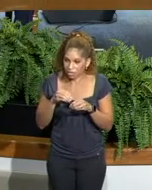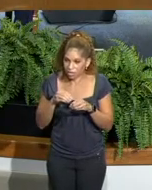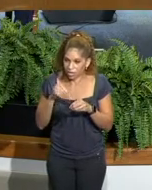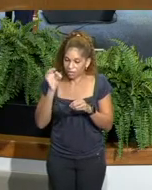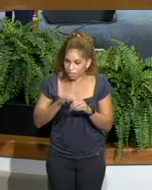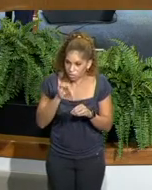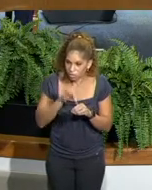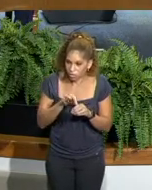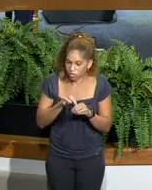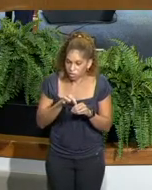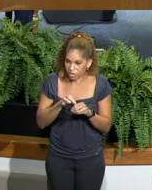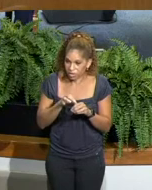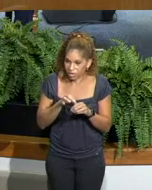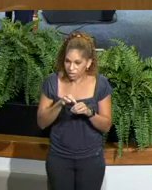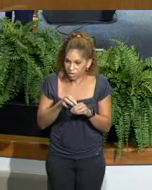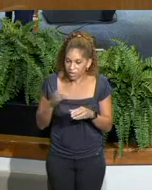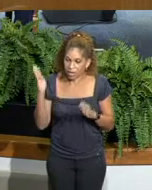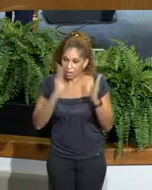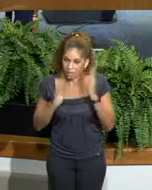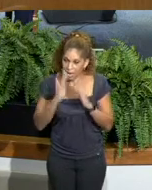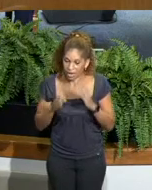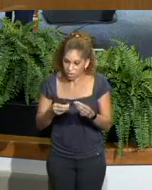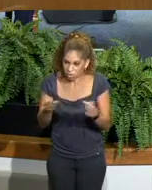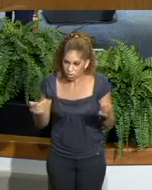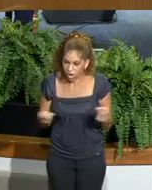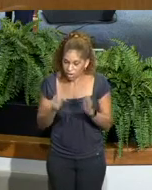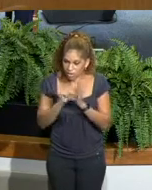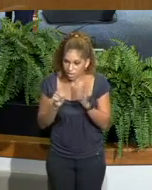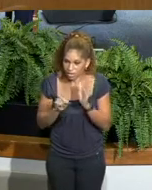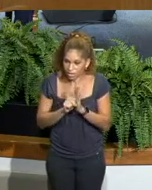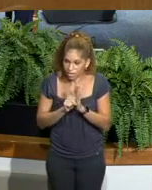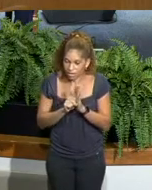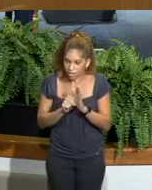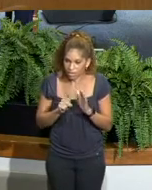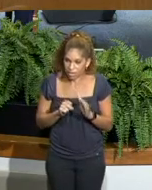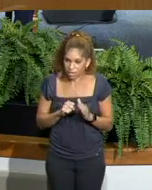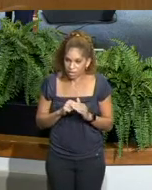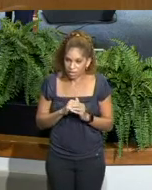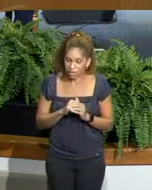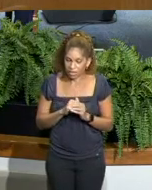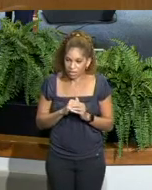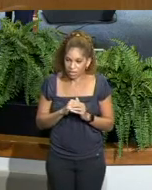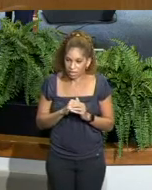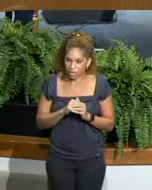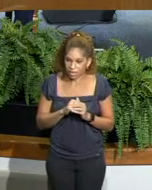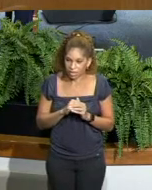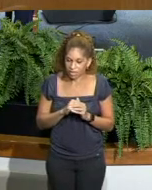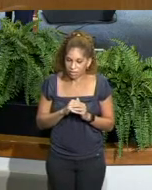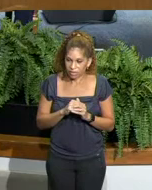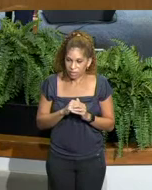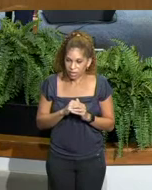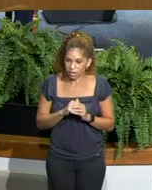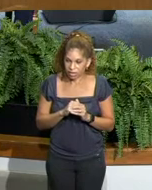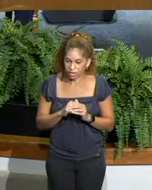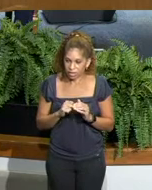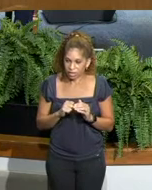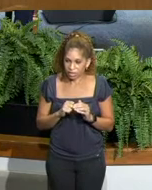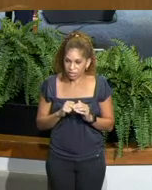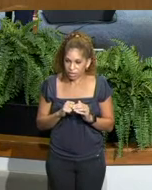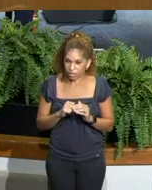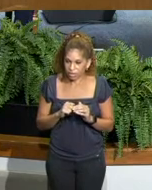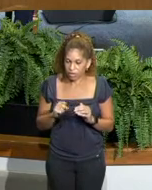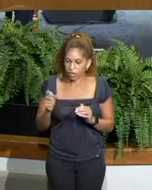population. In battleground states, according to a study we did called Waking the Sleeping Giants, in battleground